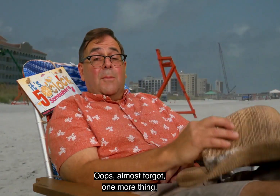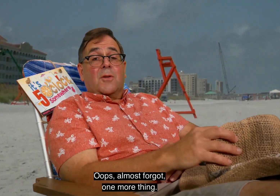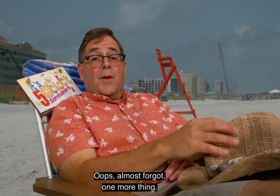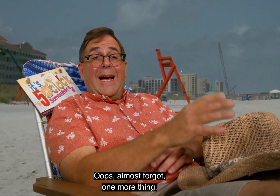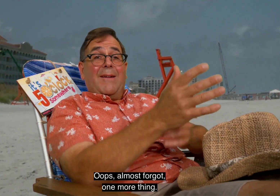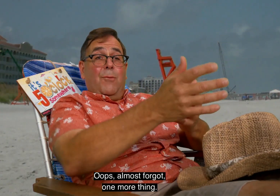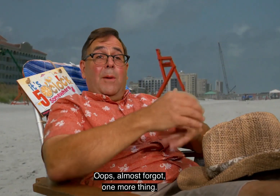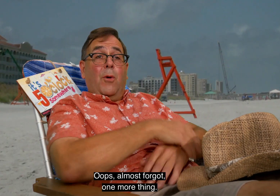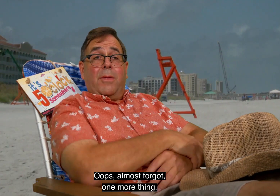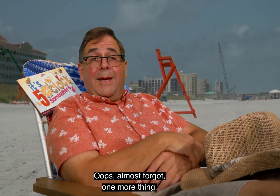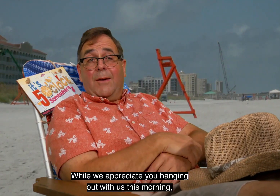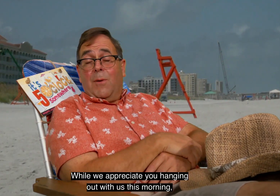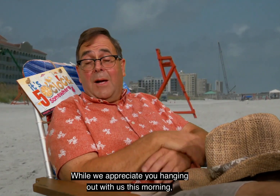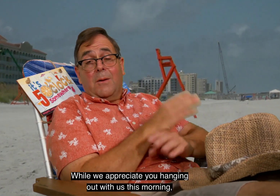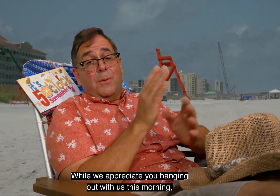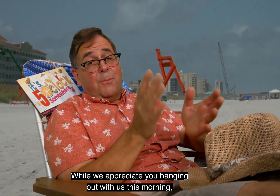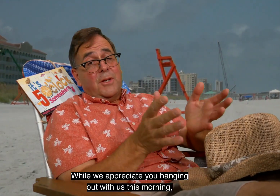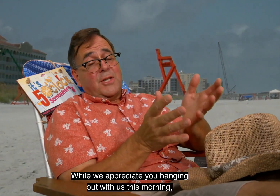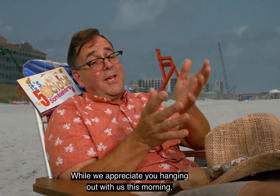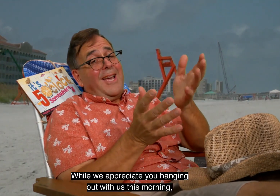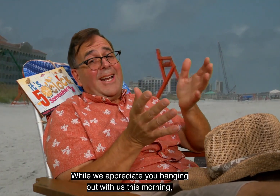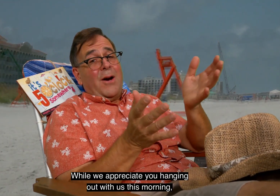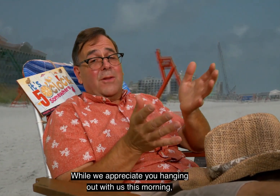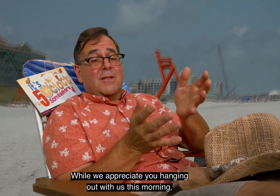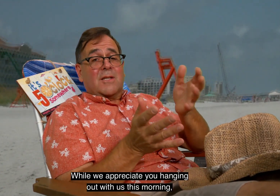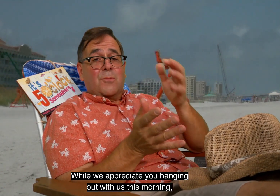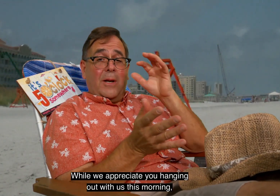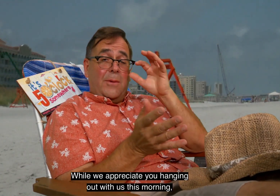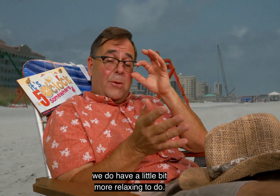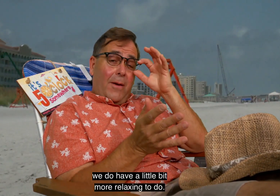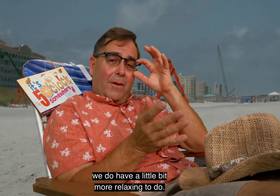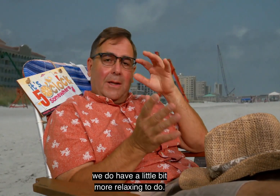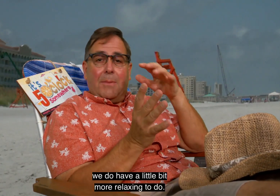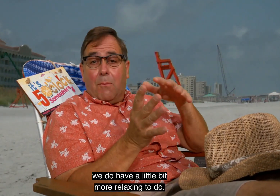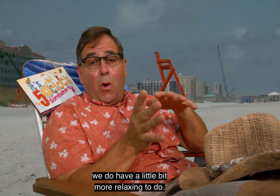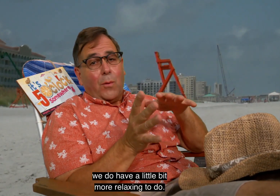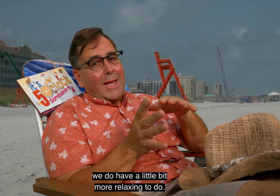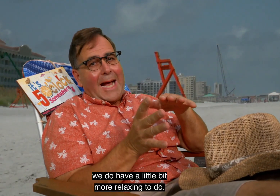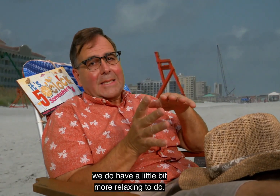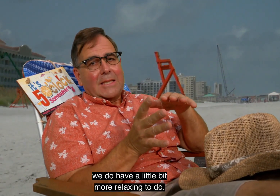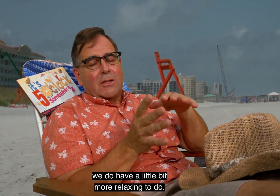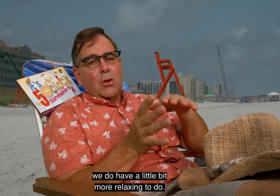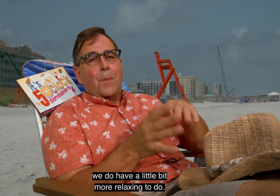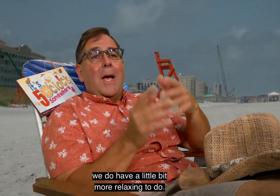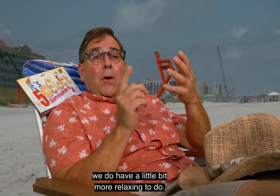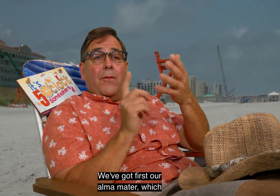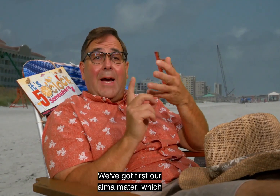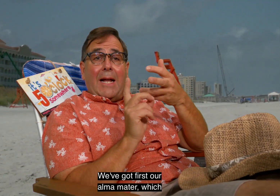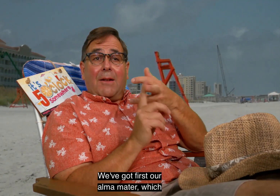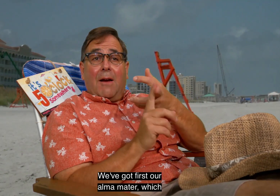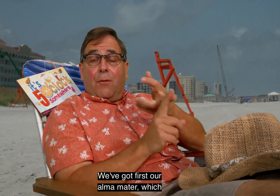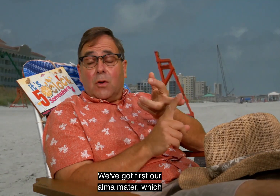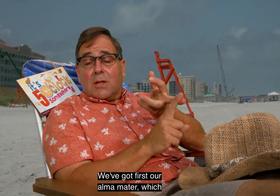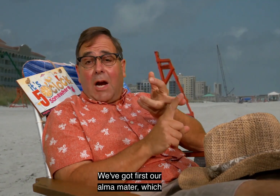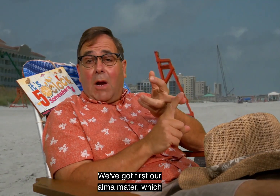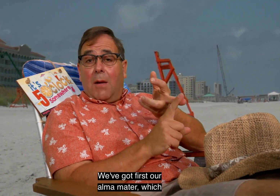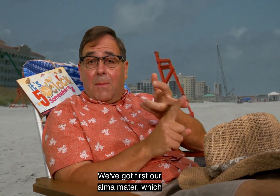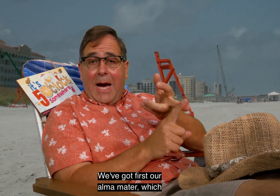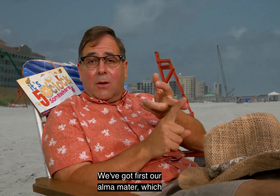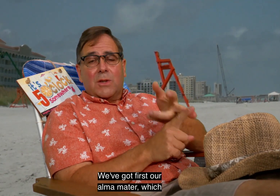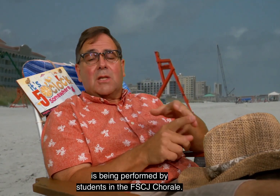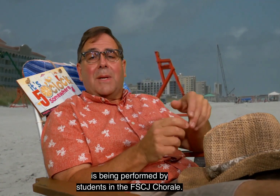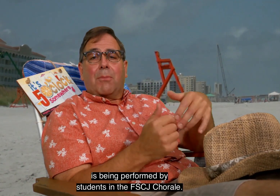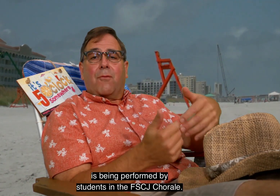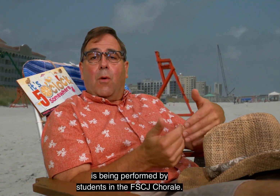Oh, yeah. Oops, almost forgot. One more thing. While we appreciate you hanging out with us this morning, we do have a little bit more relaxing to do. We've got first our